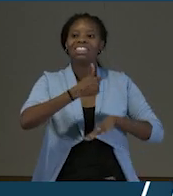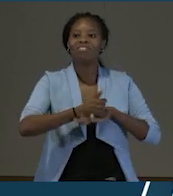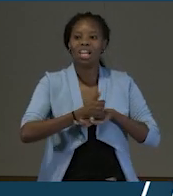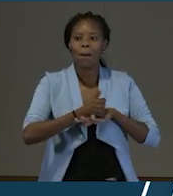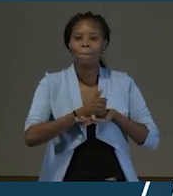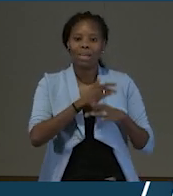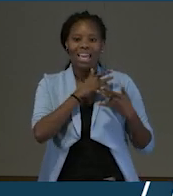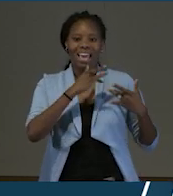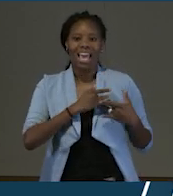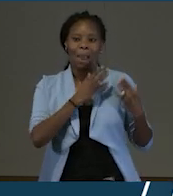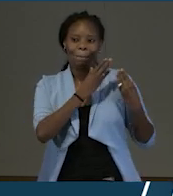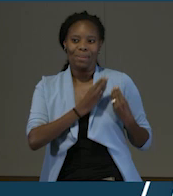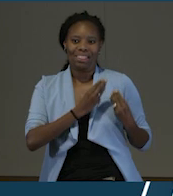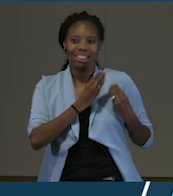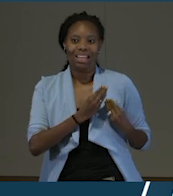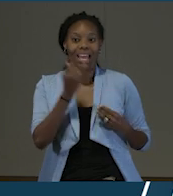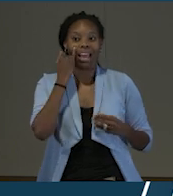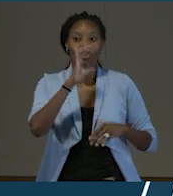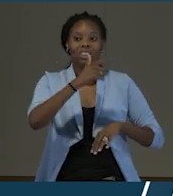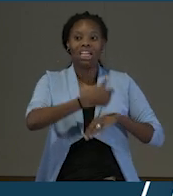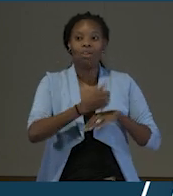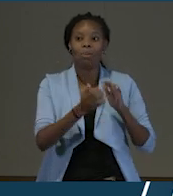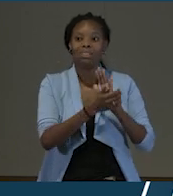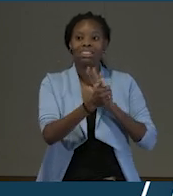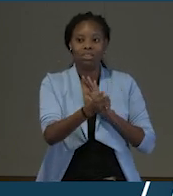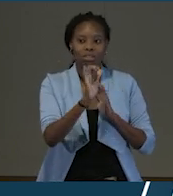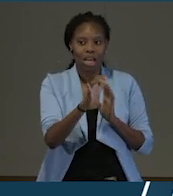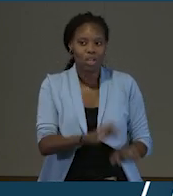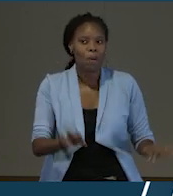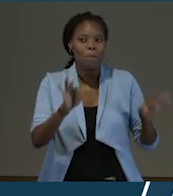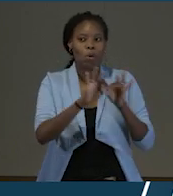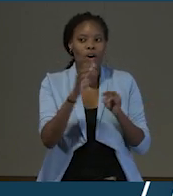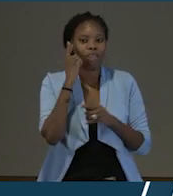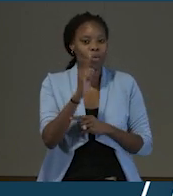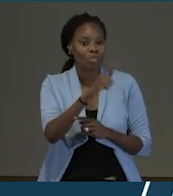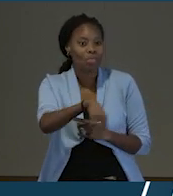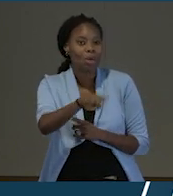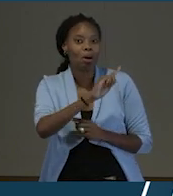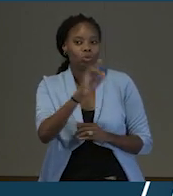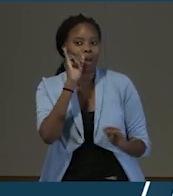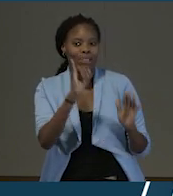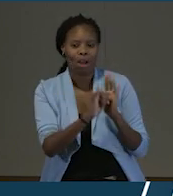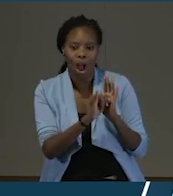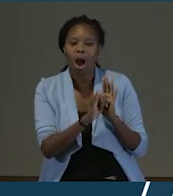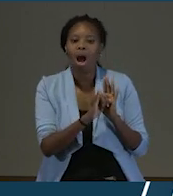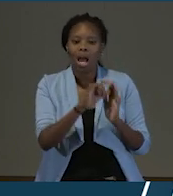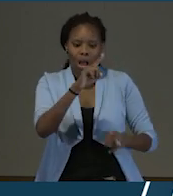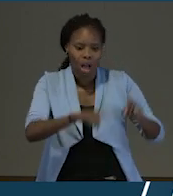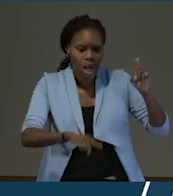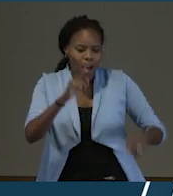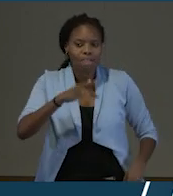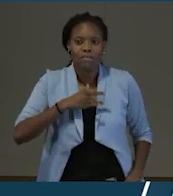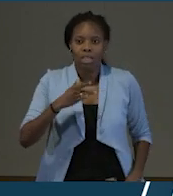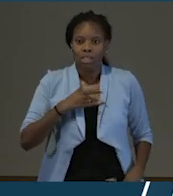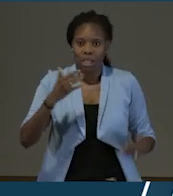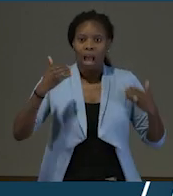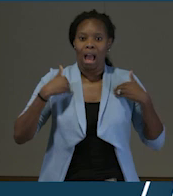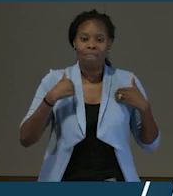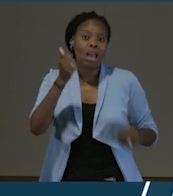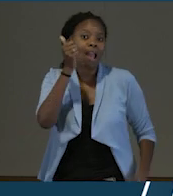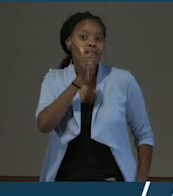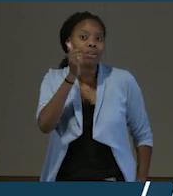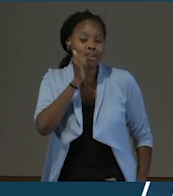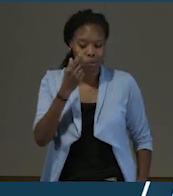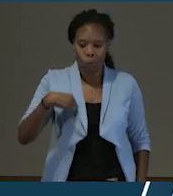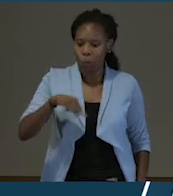emotional skills is important for them to be able to identify the different feelings throughout the day. We go through tons of different feelings throughout